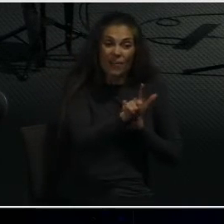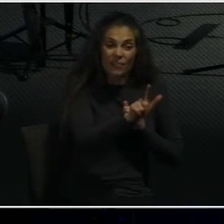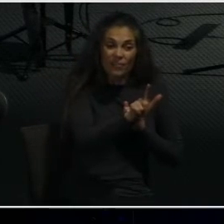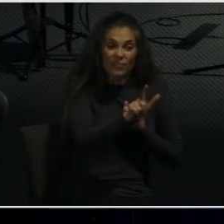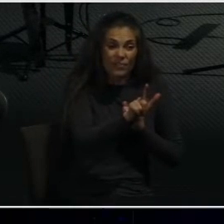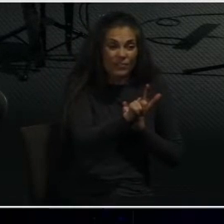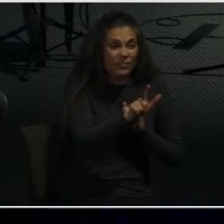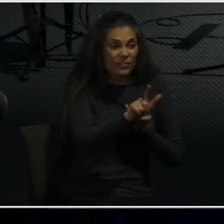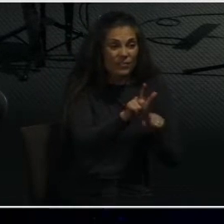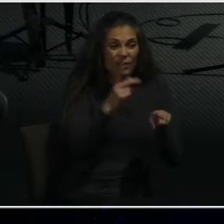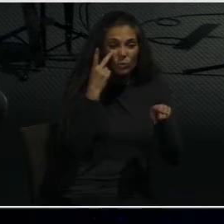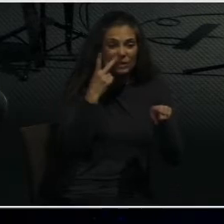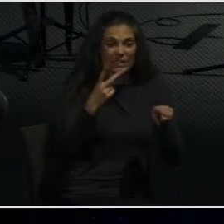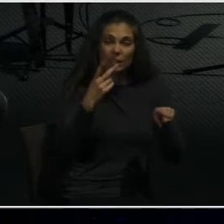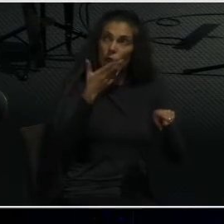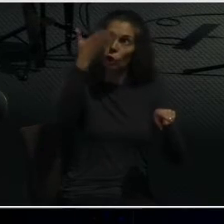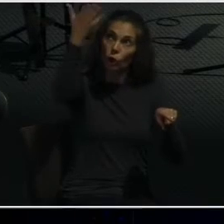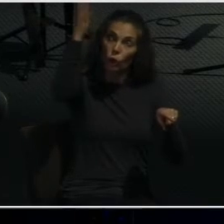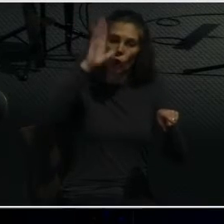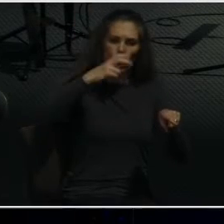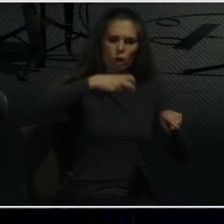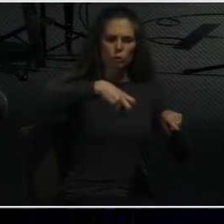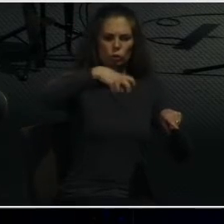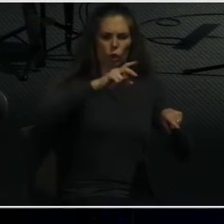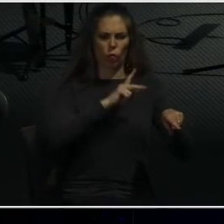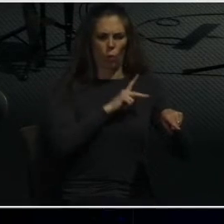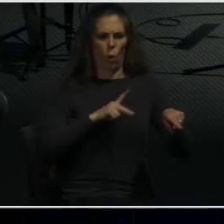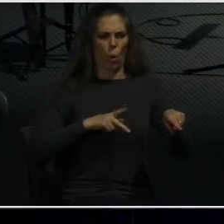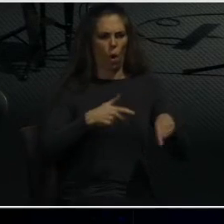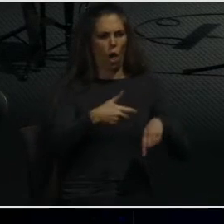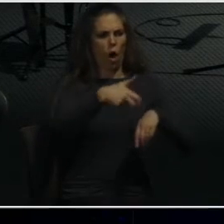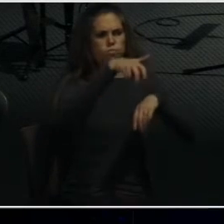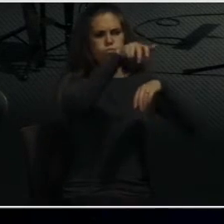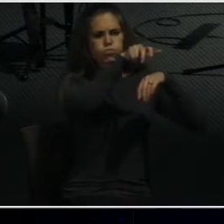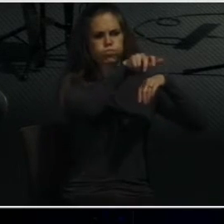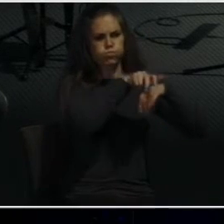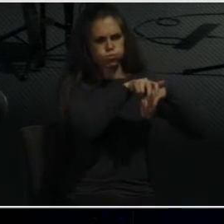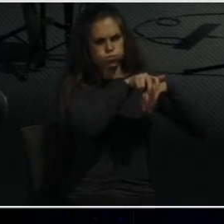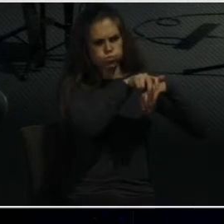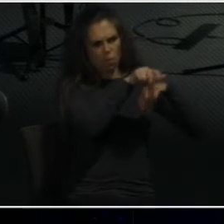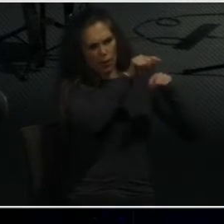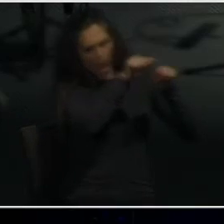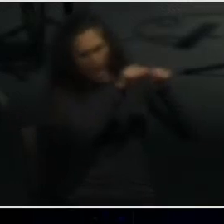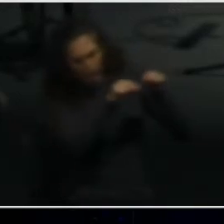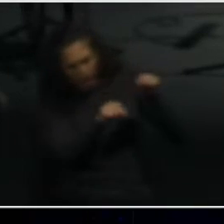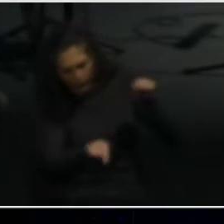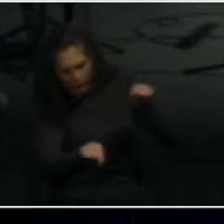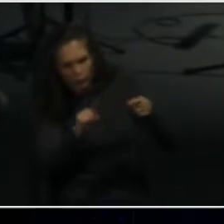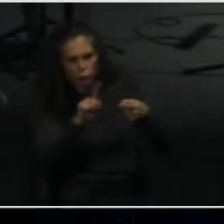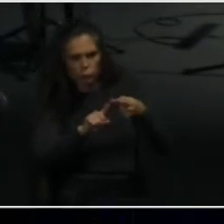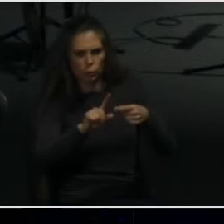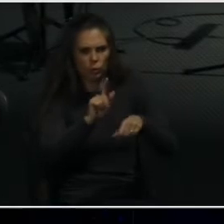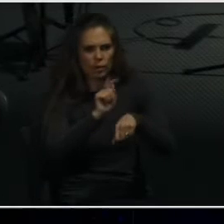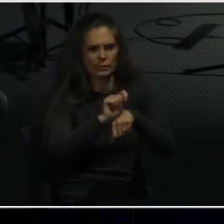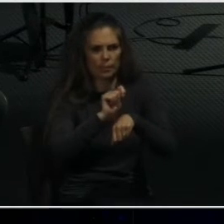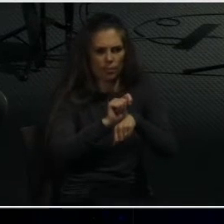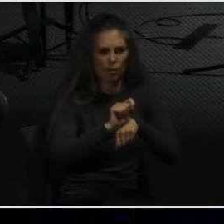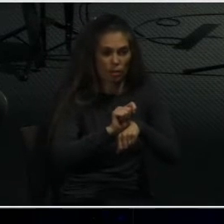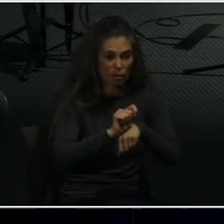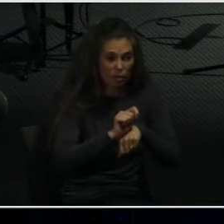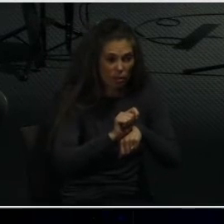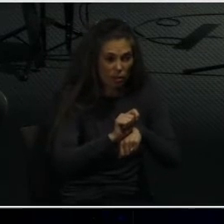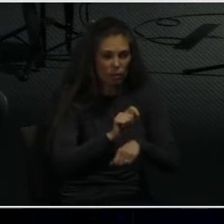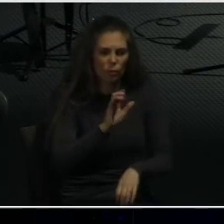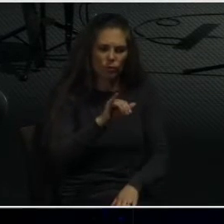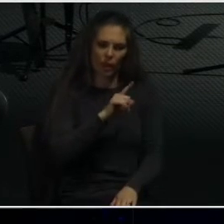throne of God, coming back towards the temple. So this is the return of the glory of God to the